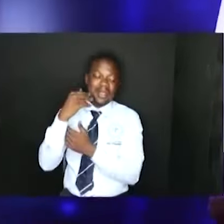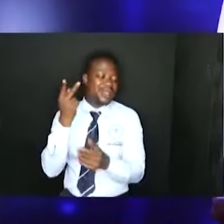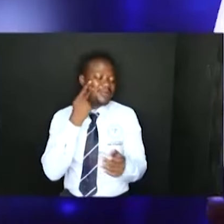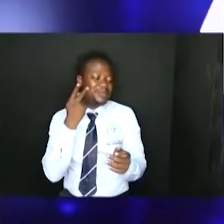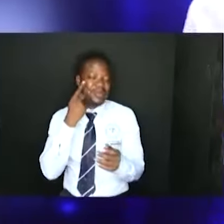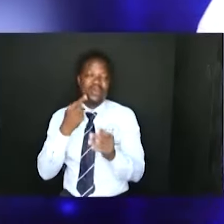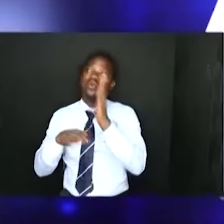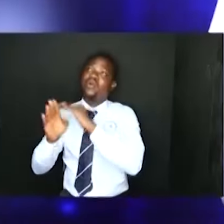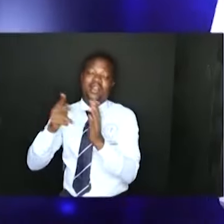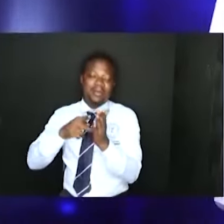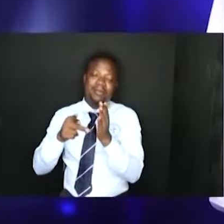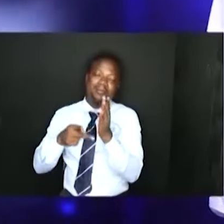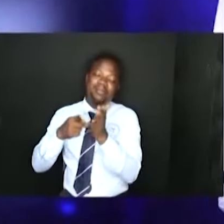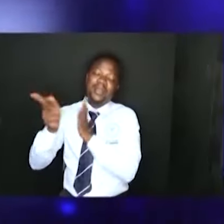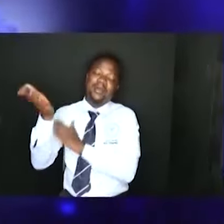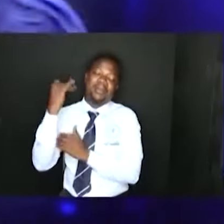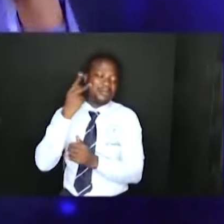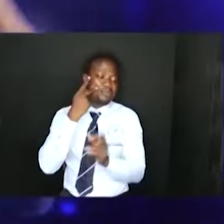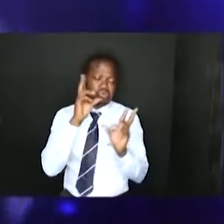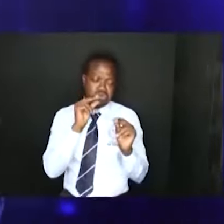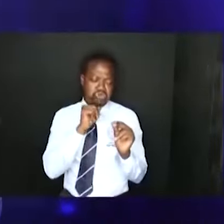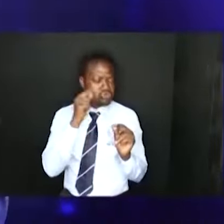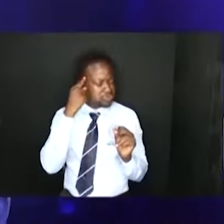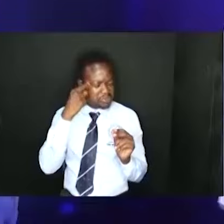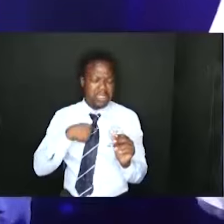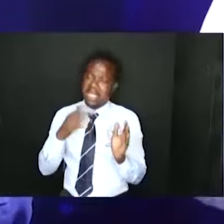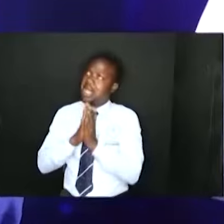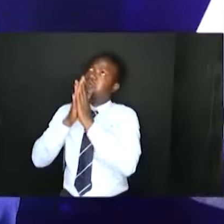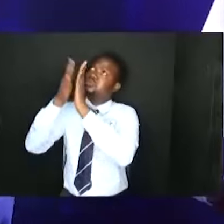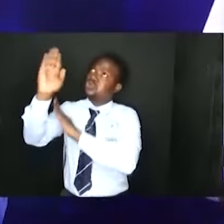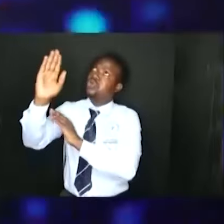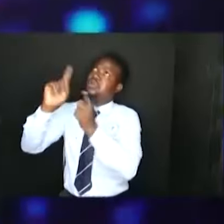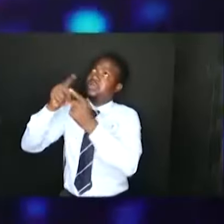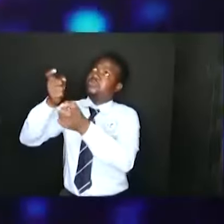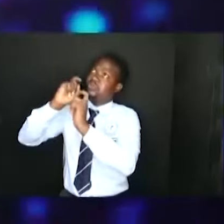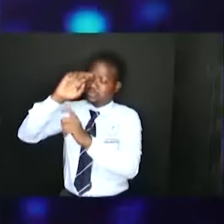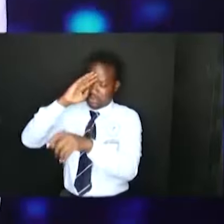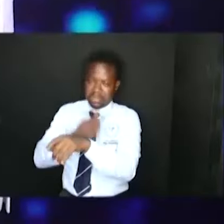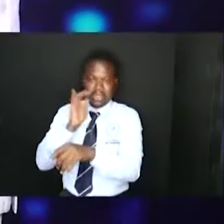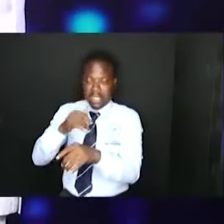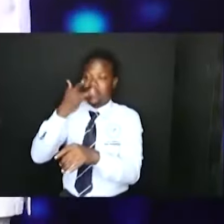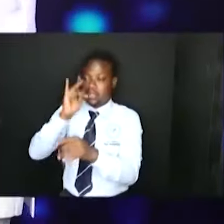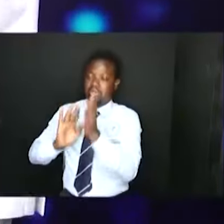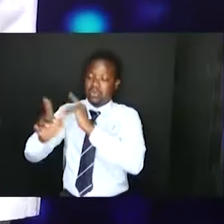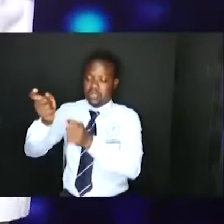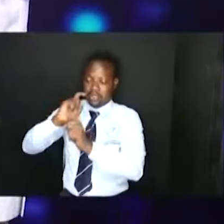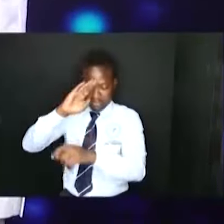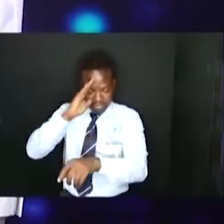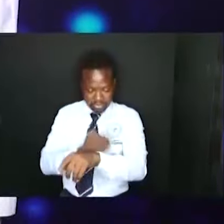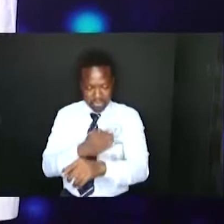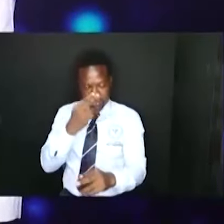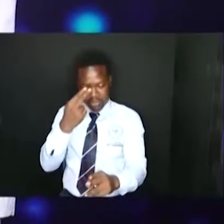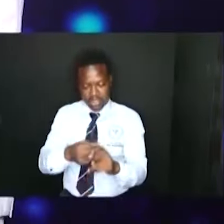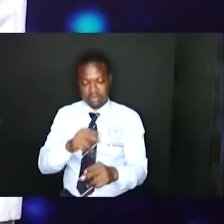Mr. Awurade se ontua Penina ka. I asked God for him. Mr. Eradi, so onfa obabeni no amame. God has given me this boy. Eradi,